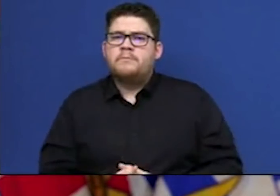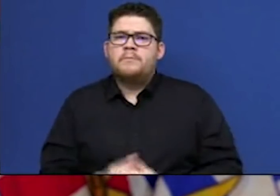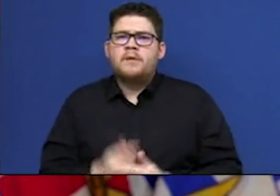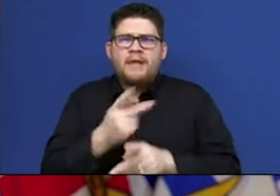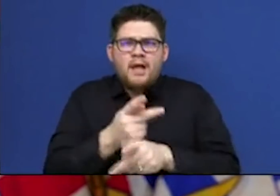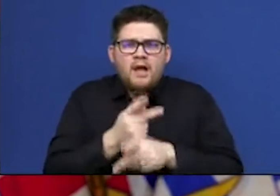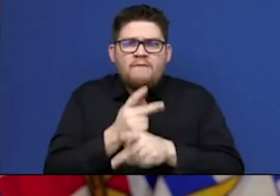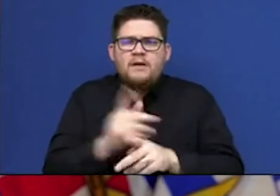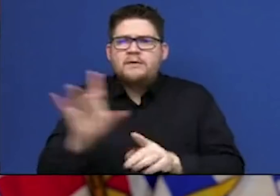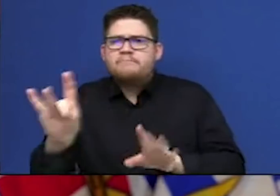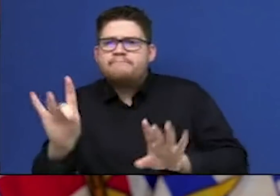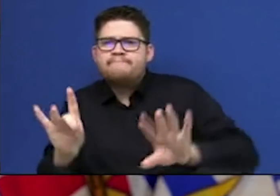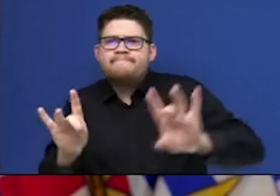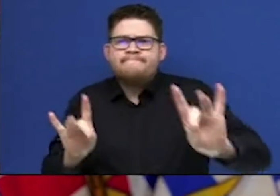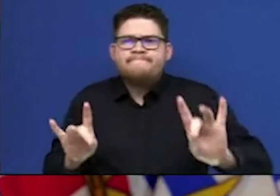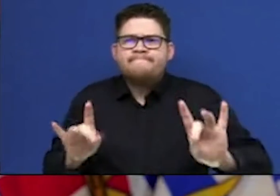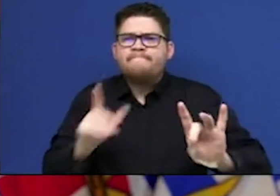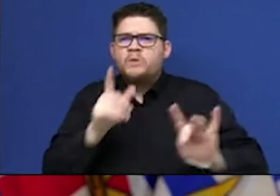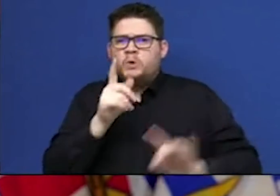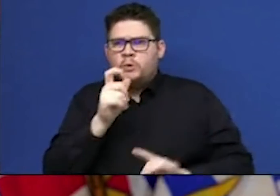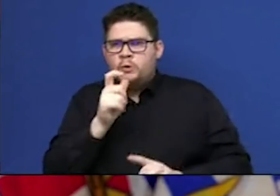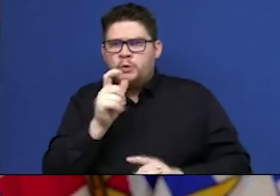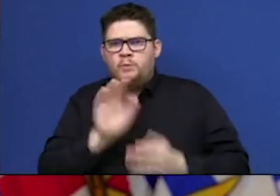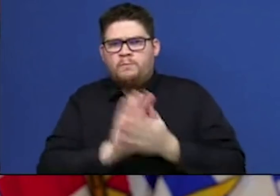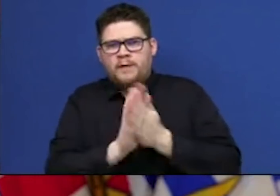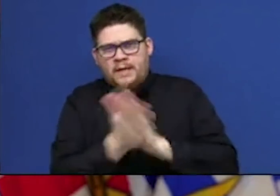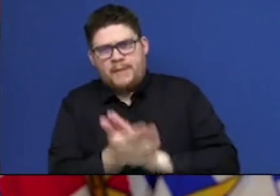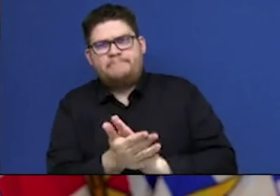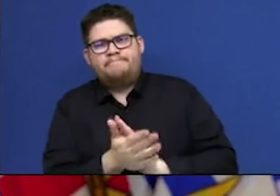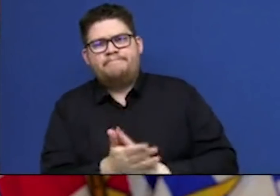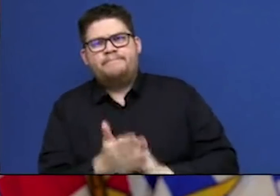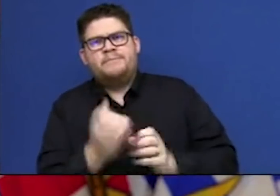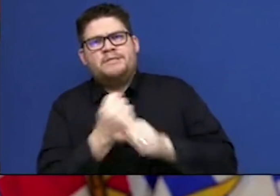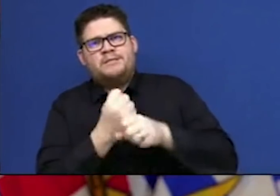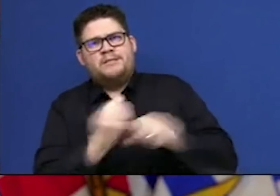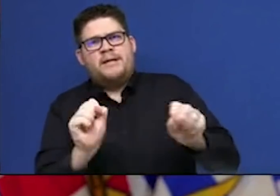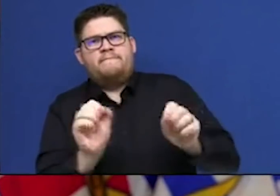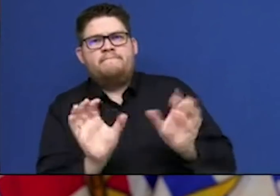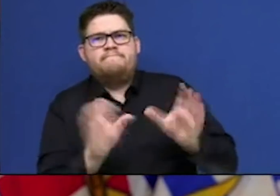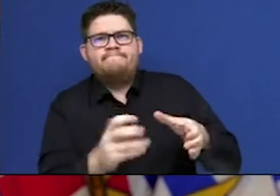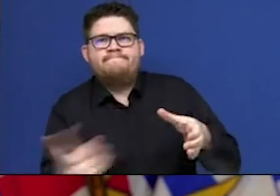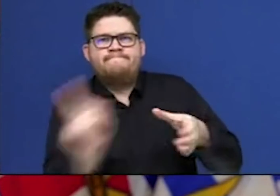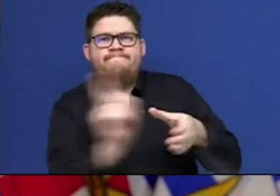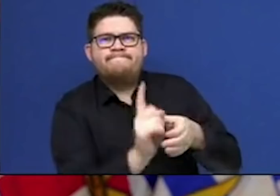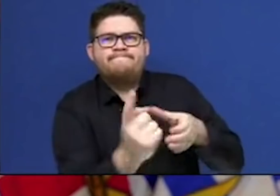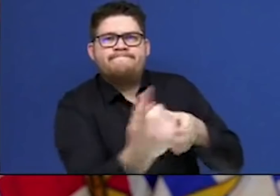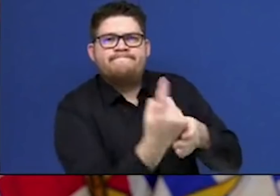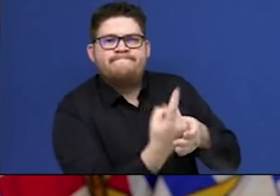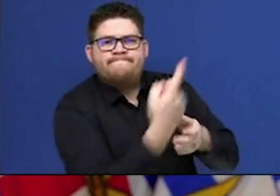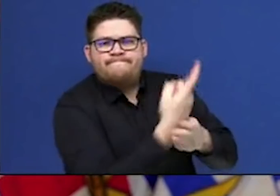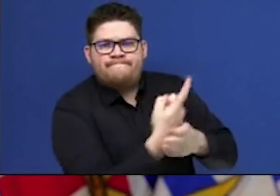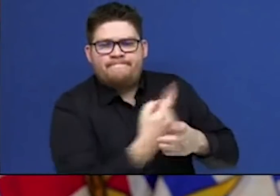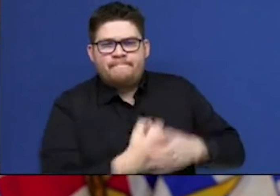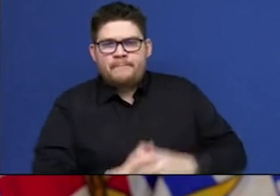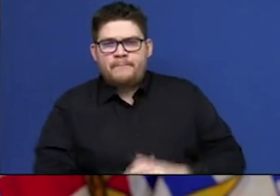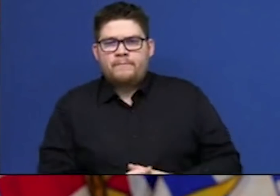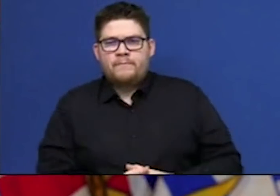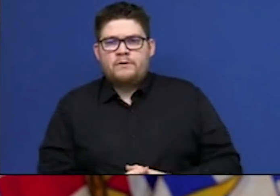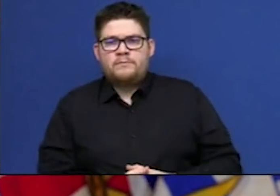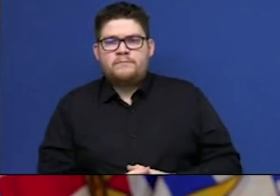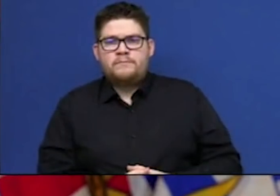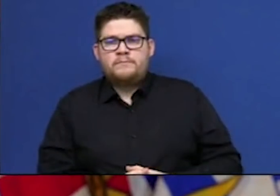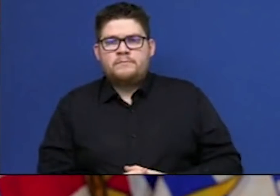them for this next few weeks. And if you are gathering outside, even if it starts to rain or snow, as it